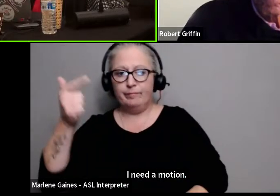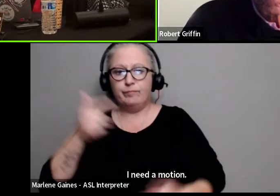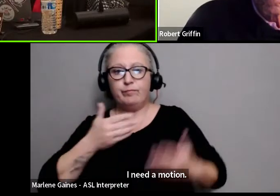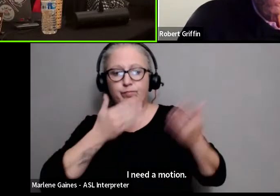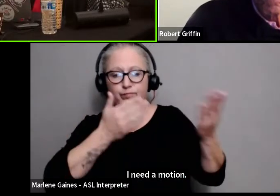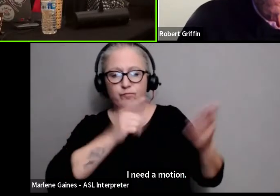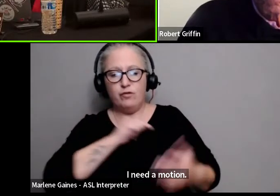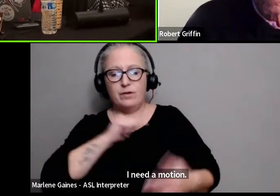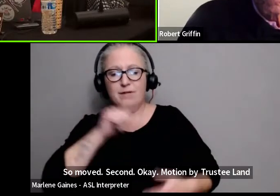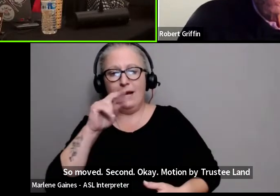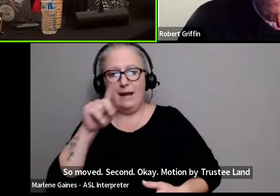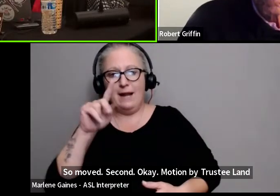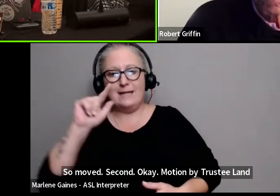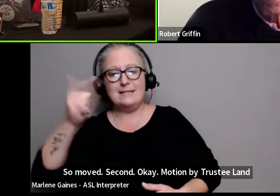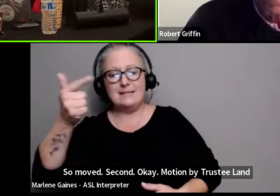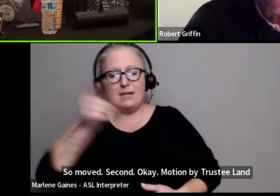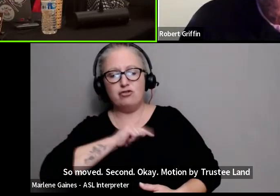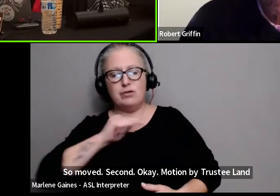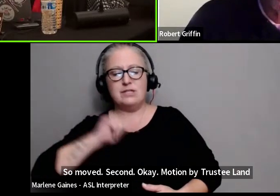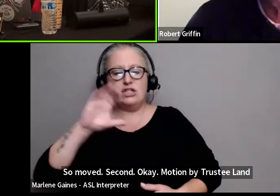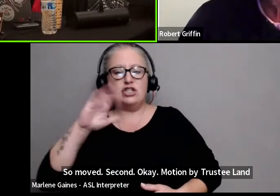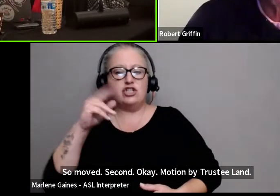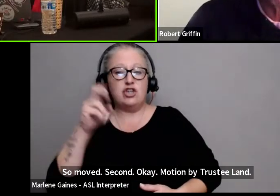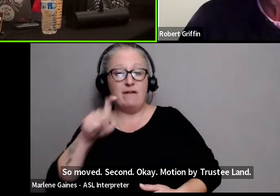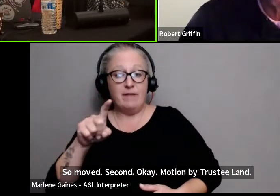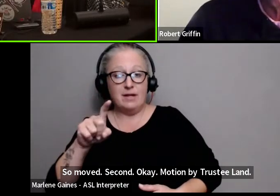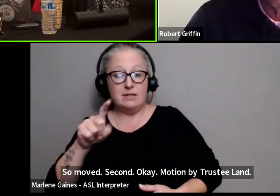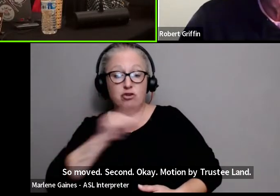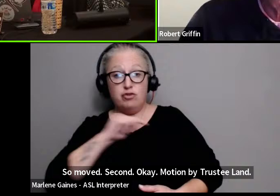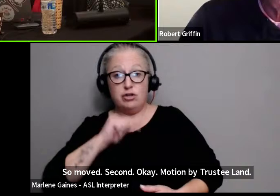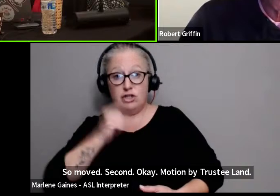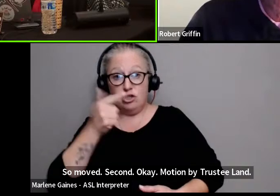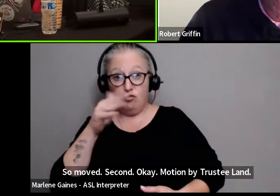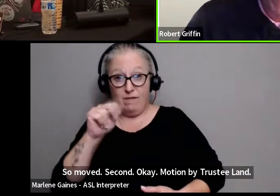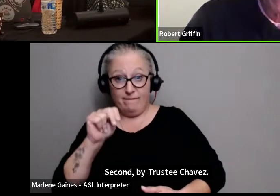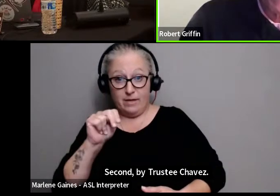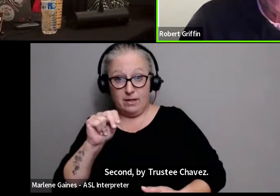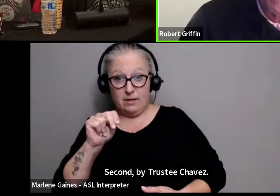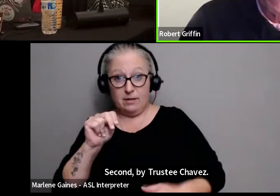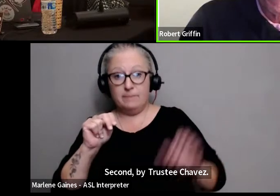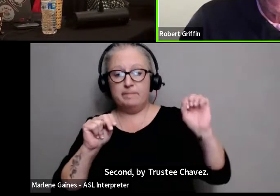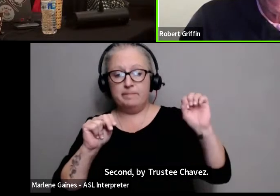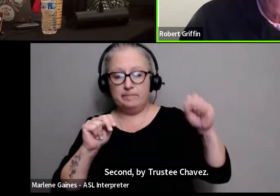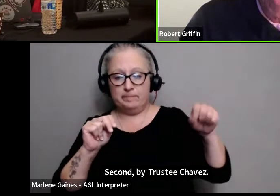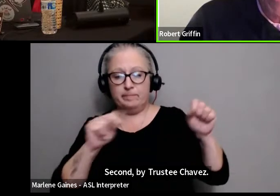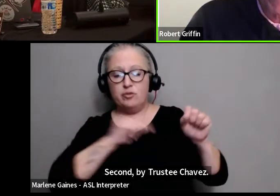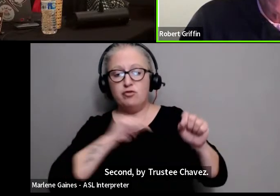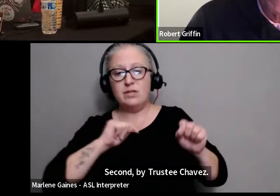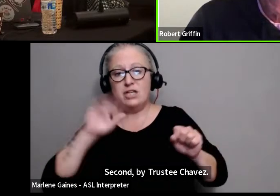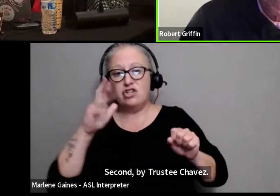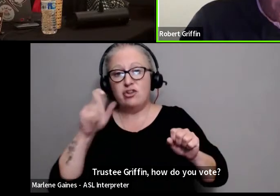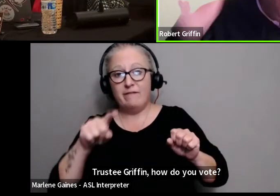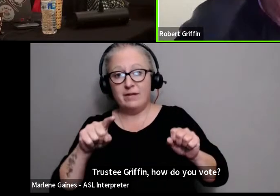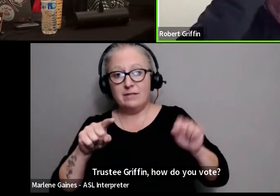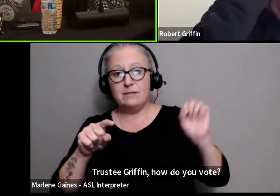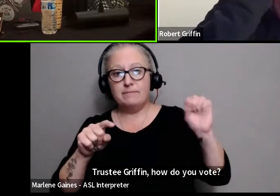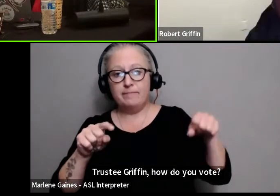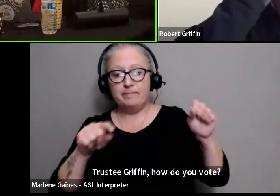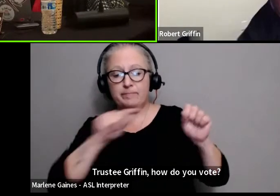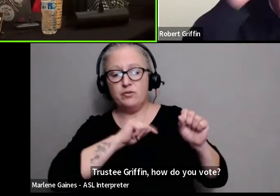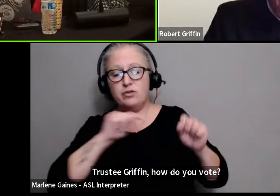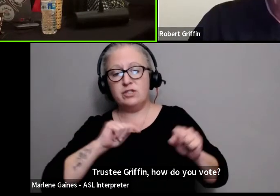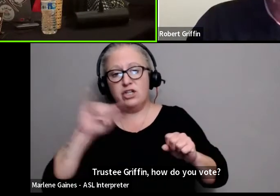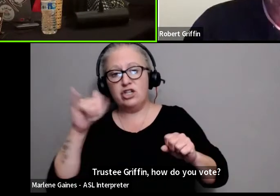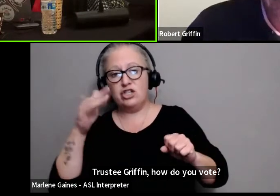trustee Land, second by trustee Chavez. Trustee Griffin, how do you Aye. vote? Trustee Chavez? Aye.